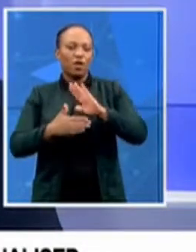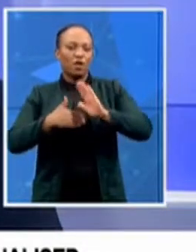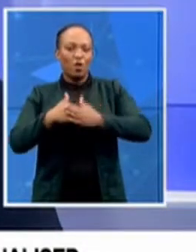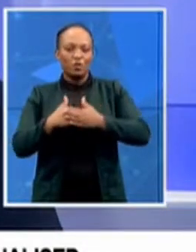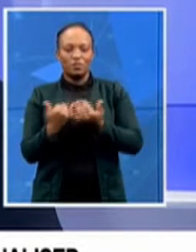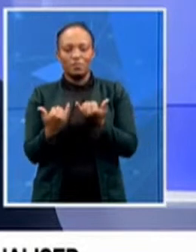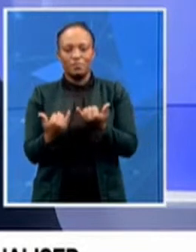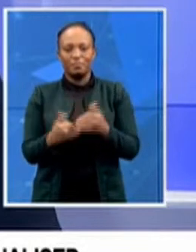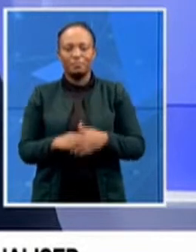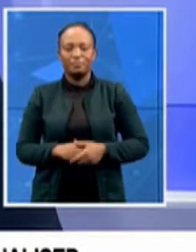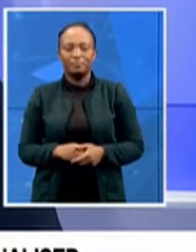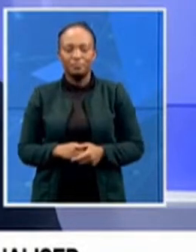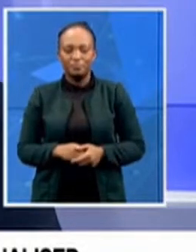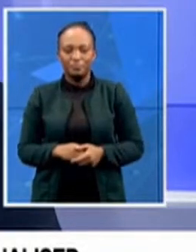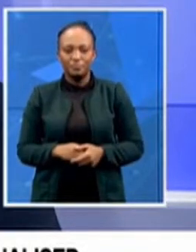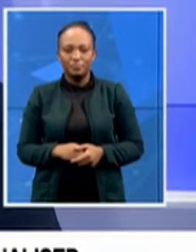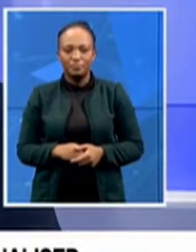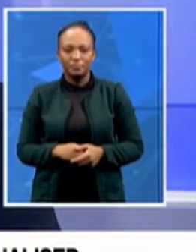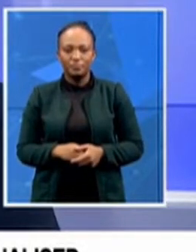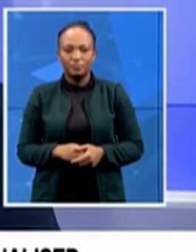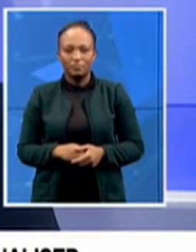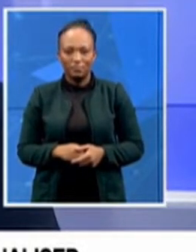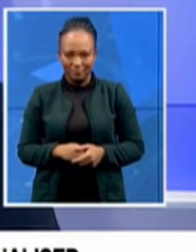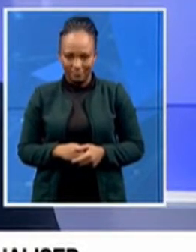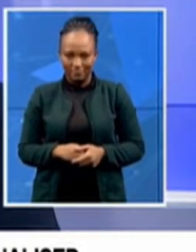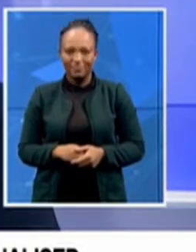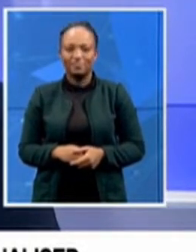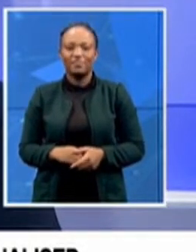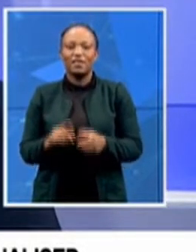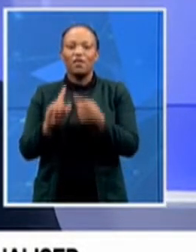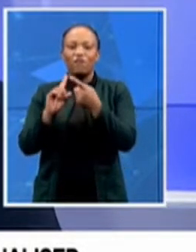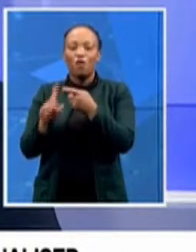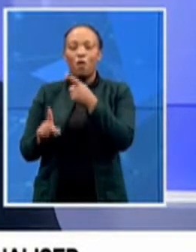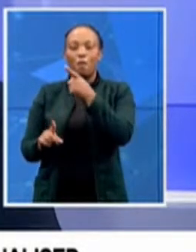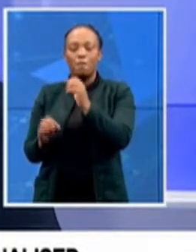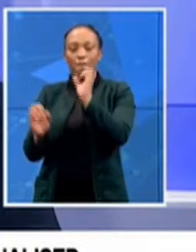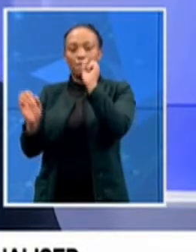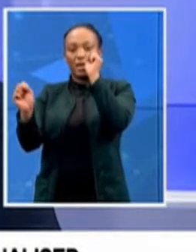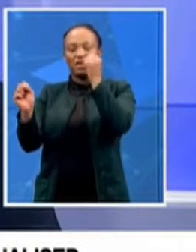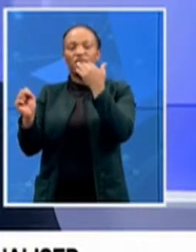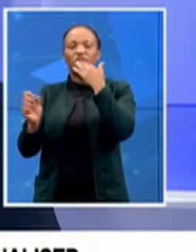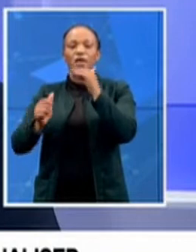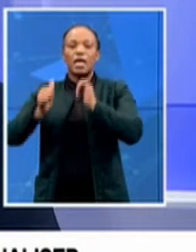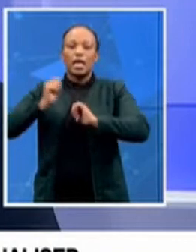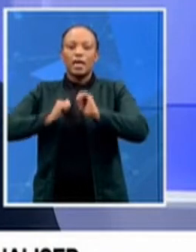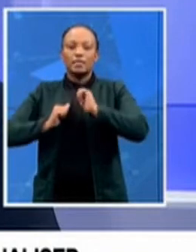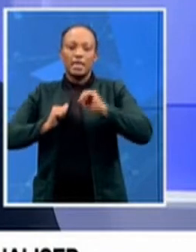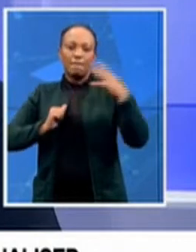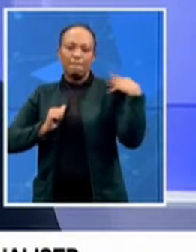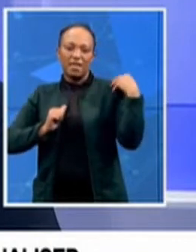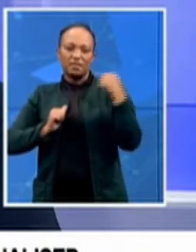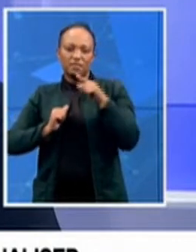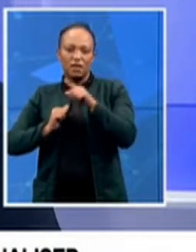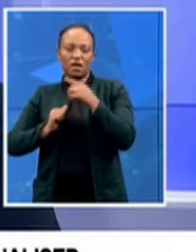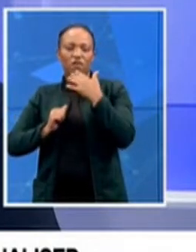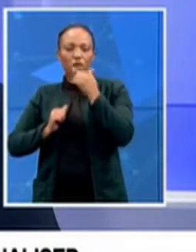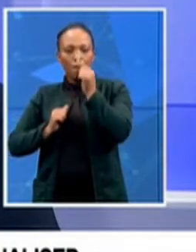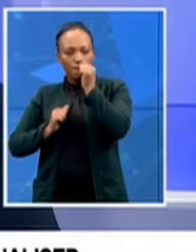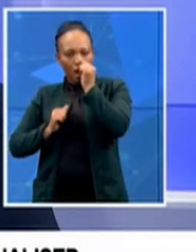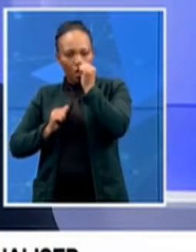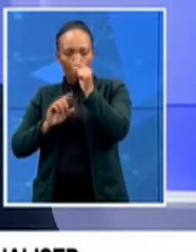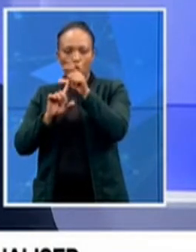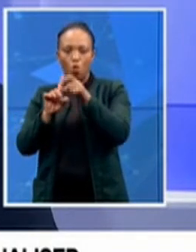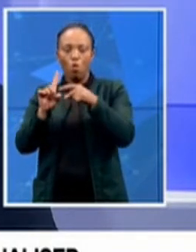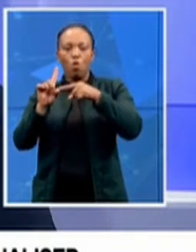And with that, we come out of that briefing by the acting health minister, Mmamoloko Kubayi-Ngubane, together with a panel